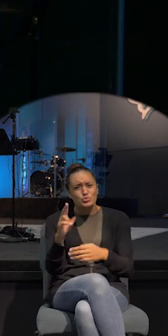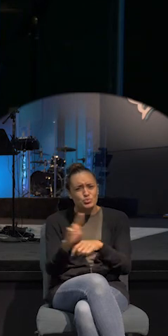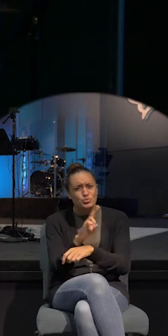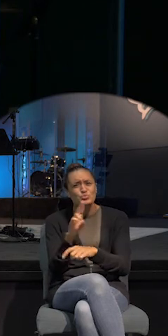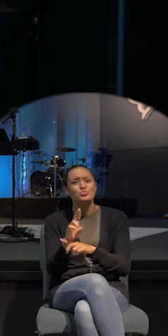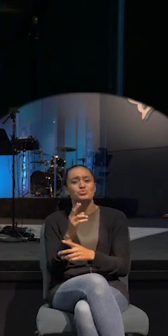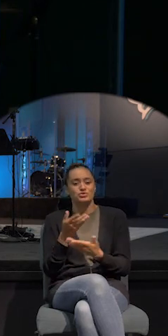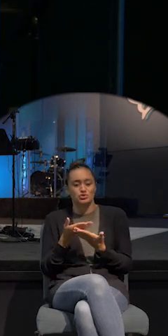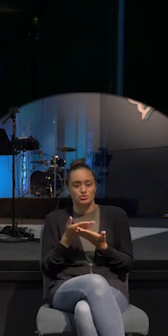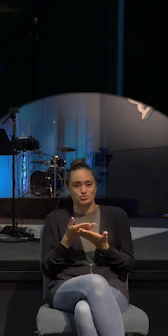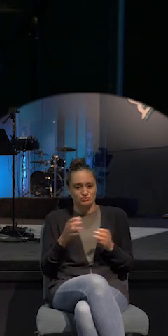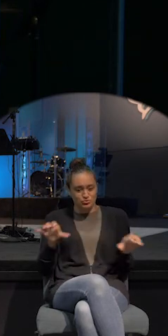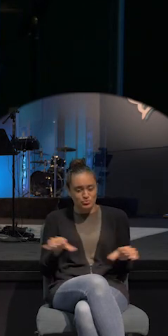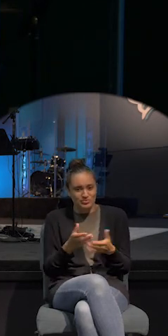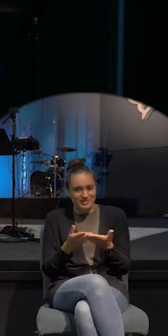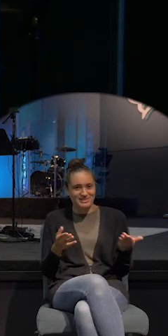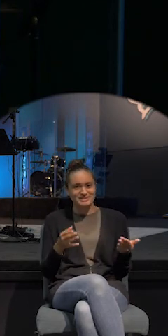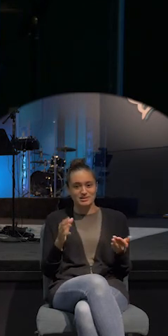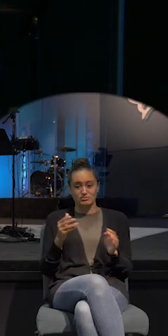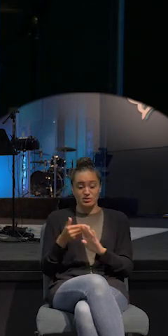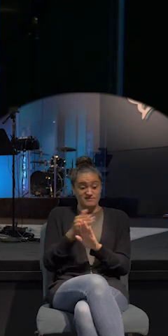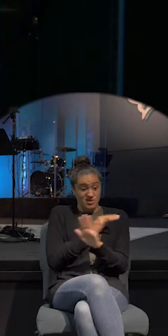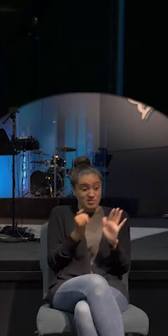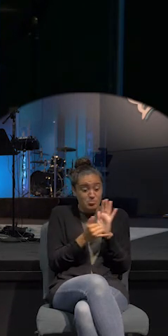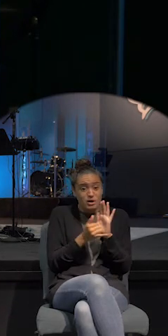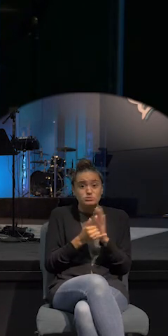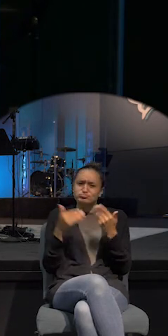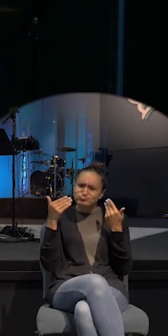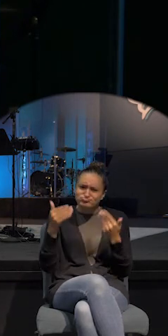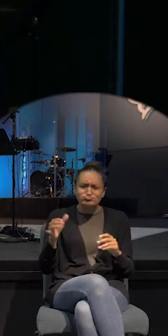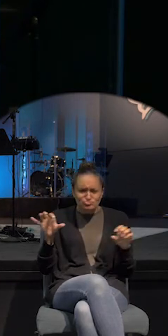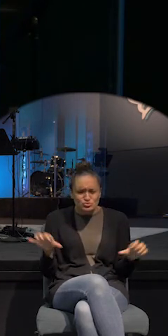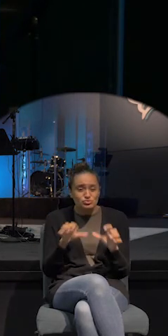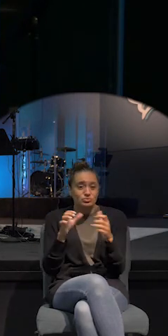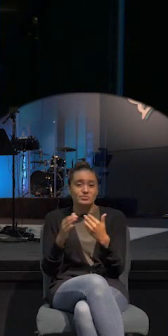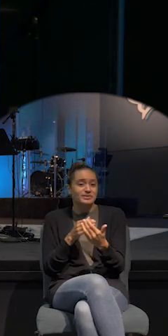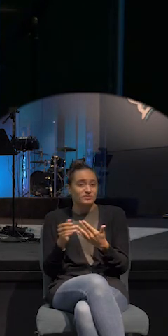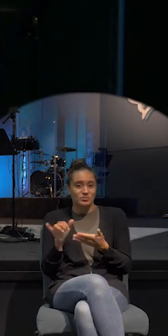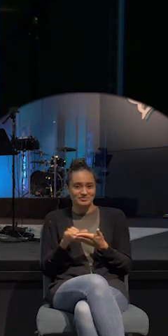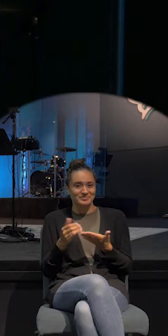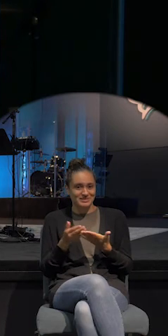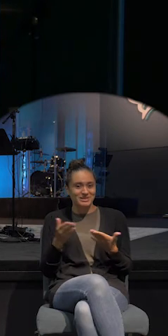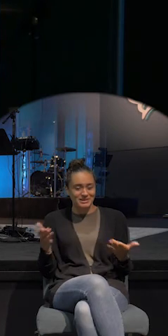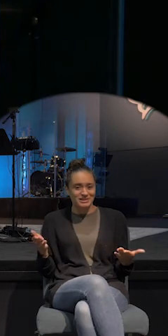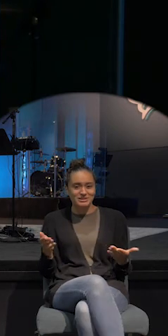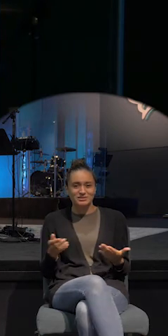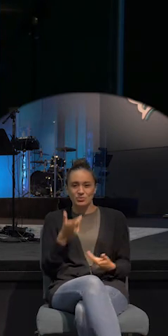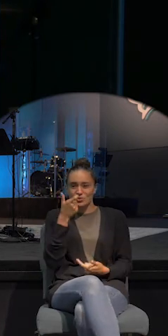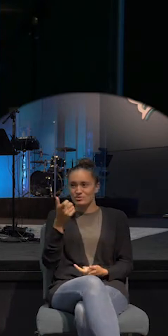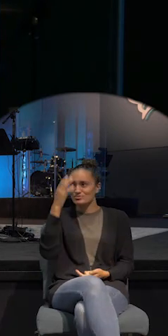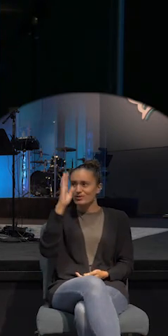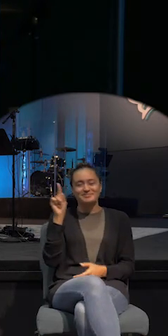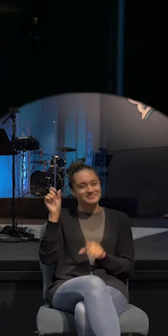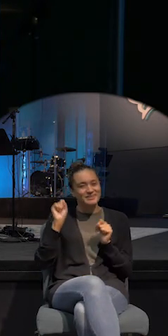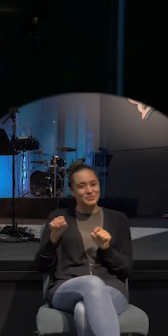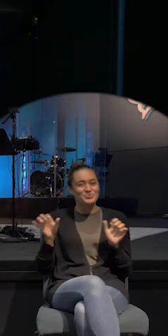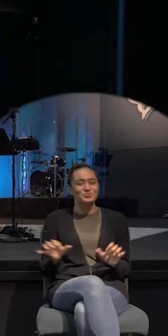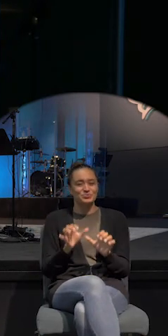that which is impossible. Stretch it out, whatever it may be, and watch what God can